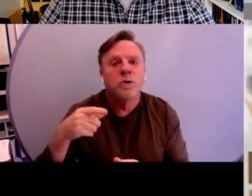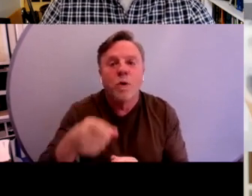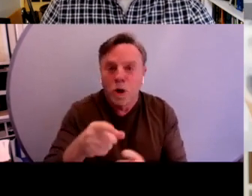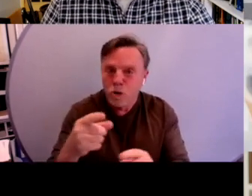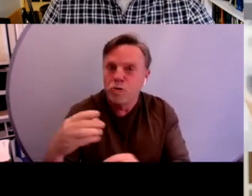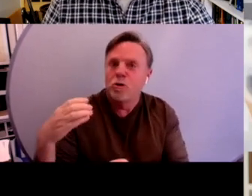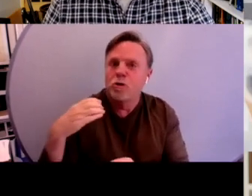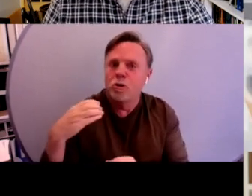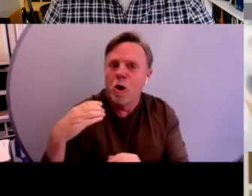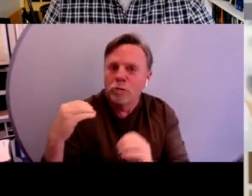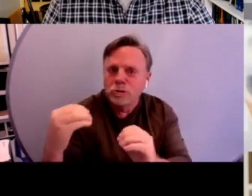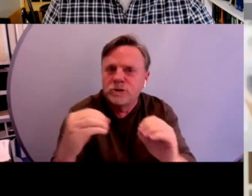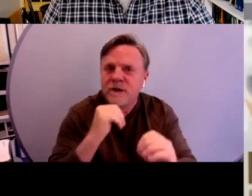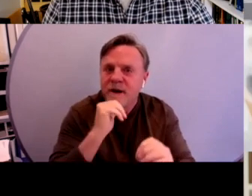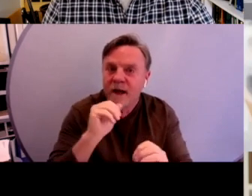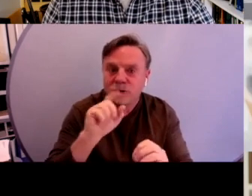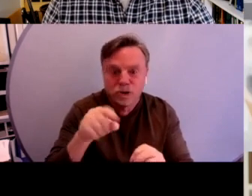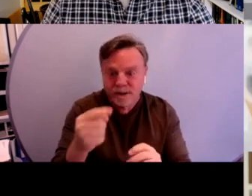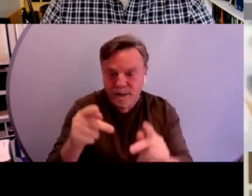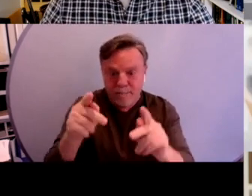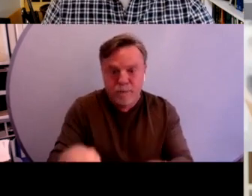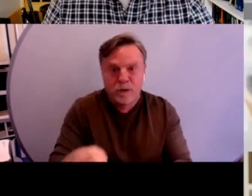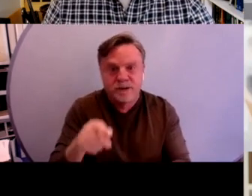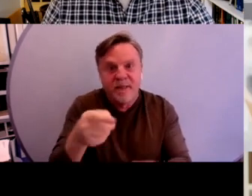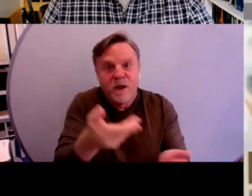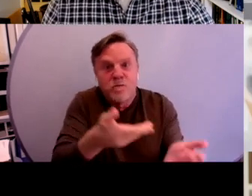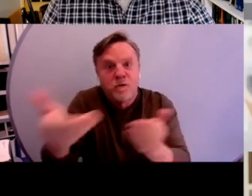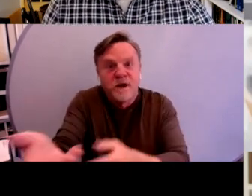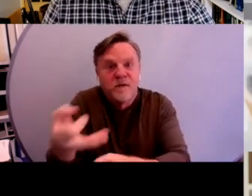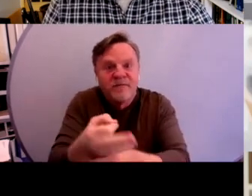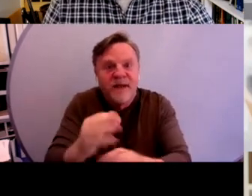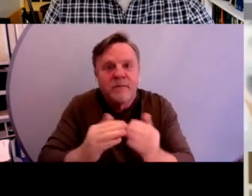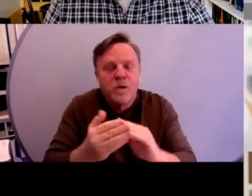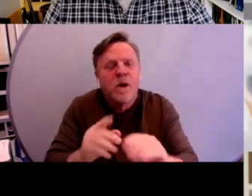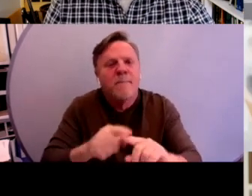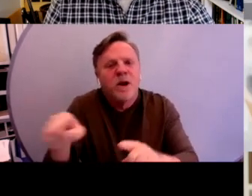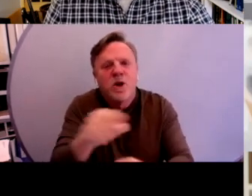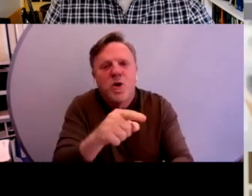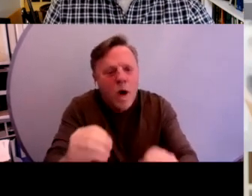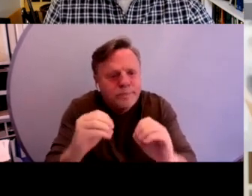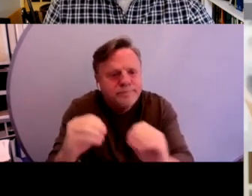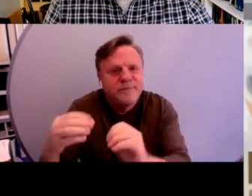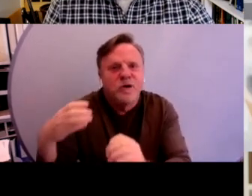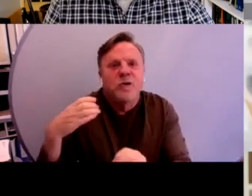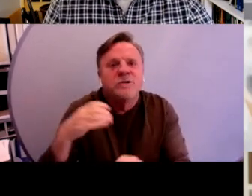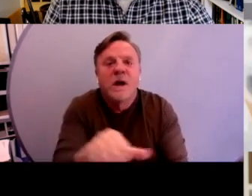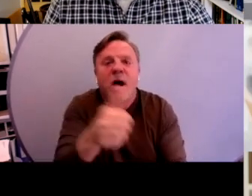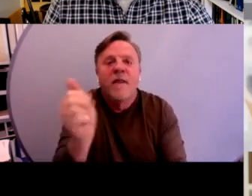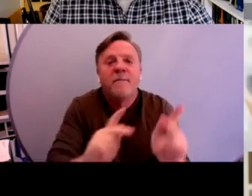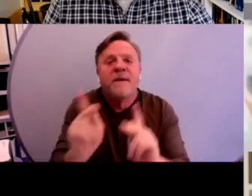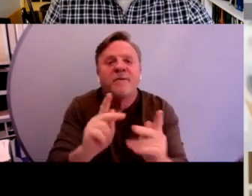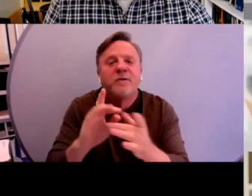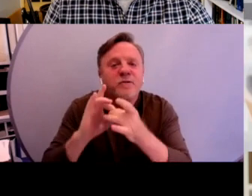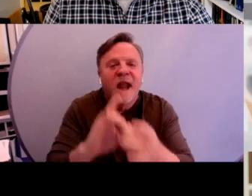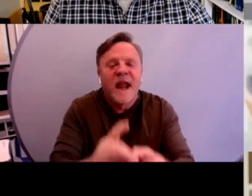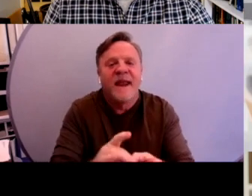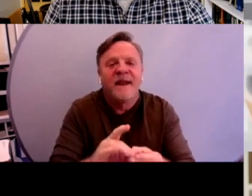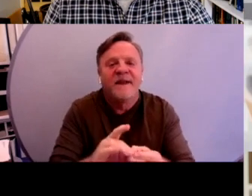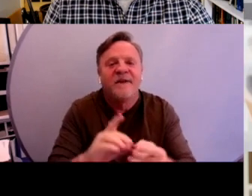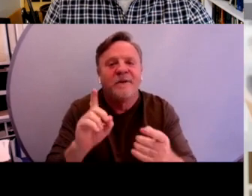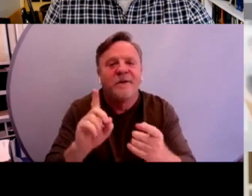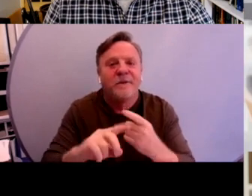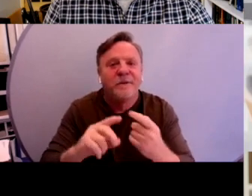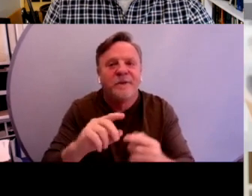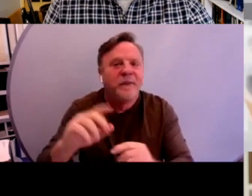the person you may be accompanying and taking to a faith community, but you're coaching other people who are learning to relate to the man